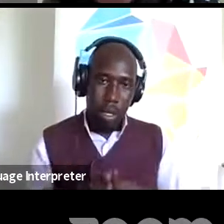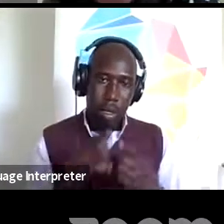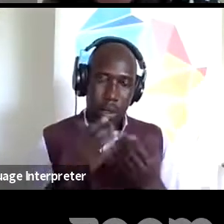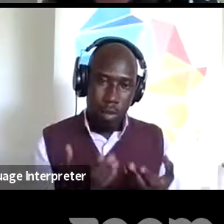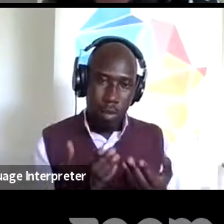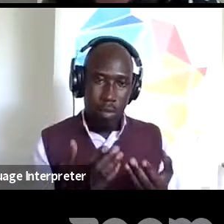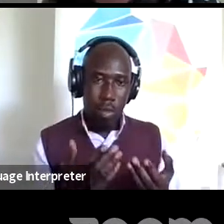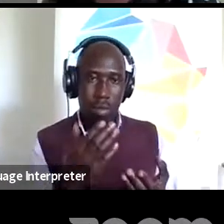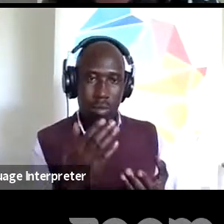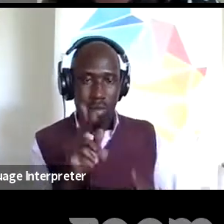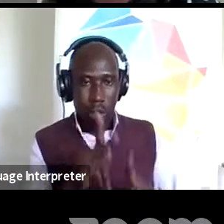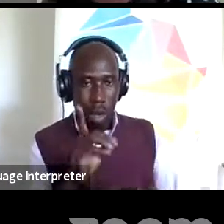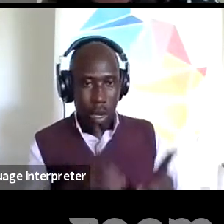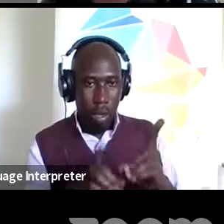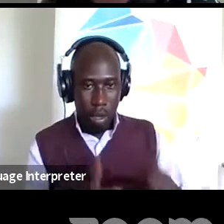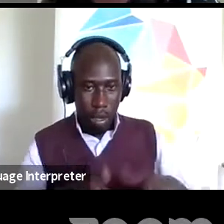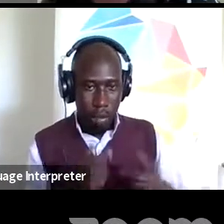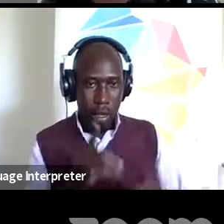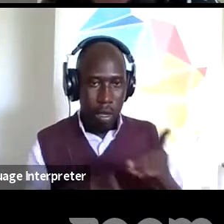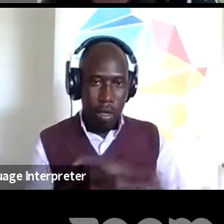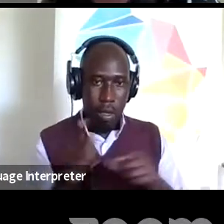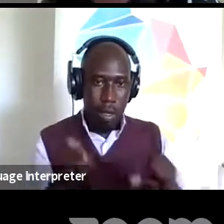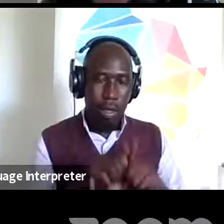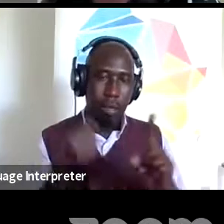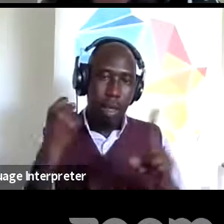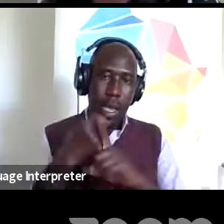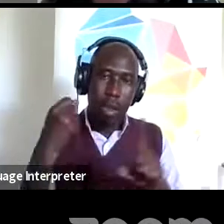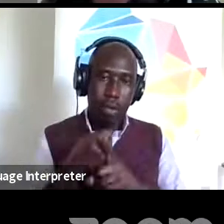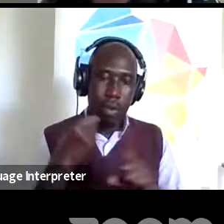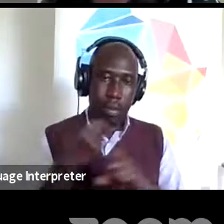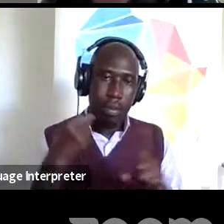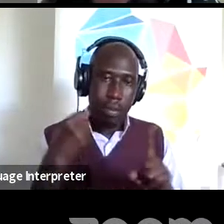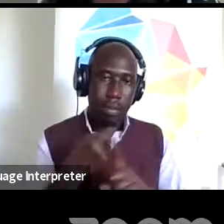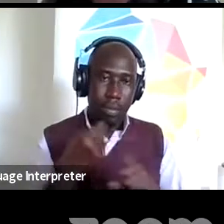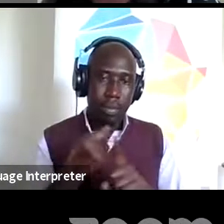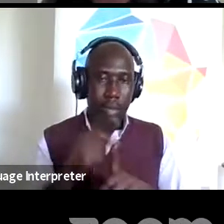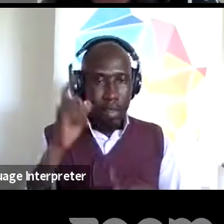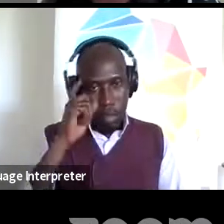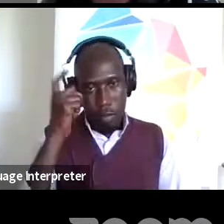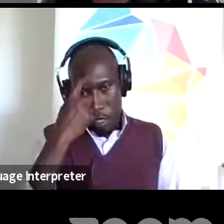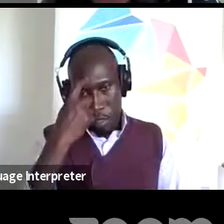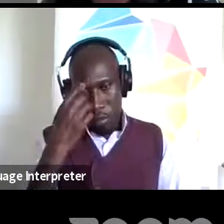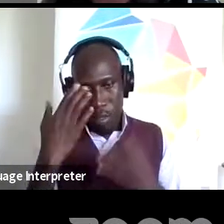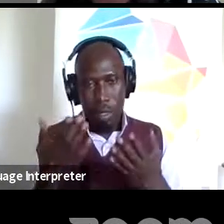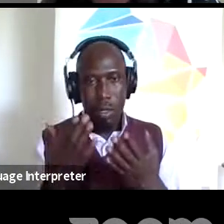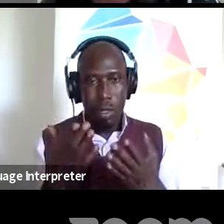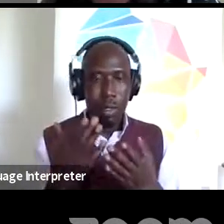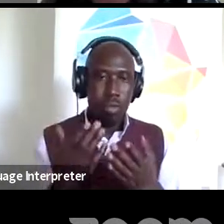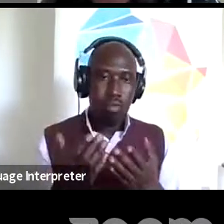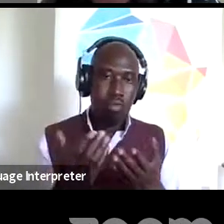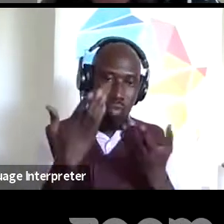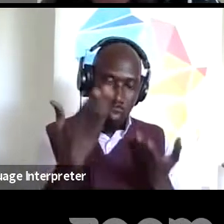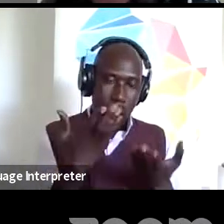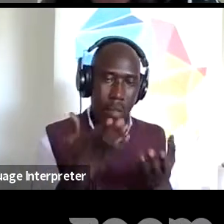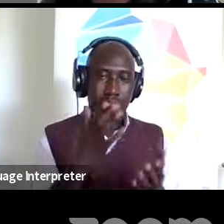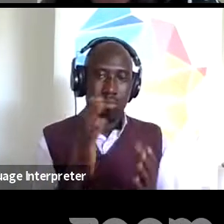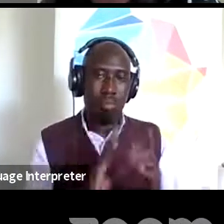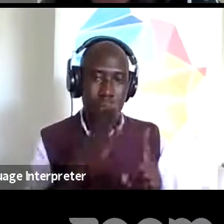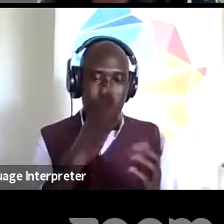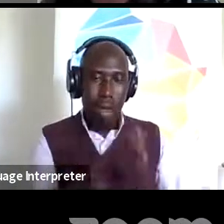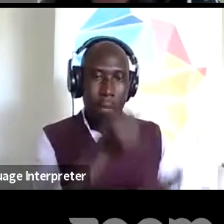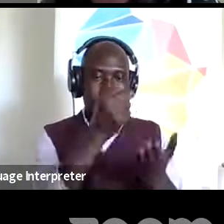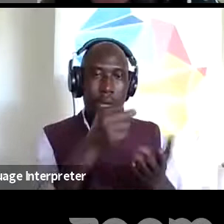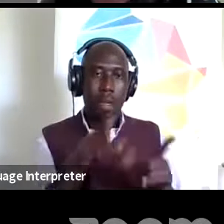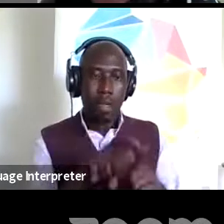with disabilities, it's important to advocate for governments to set aside specific budgets and funds